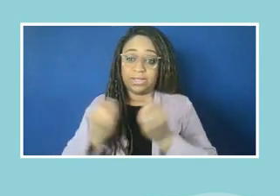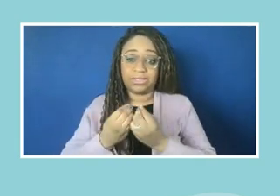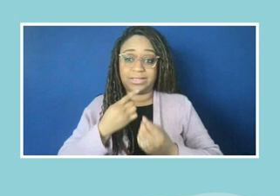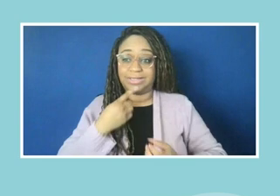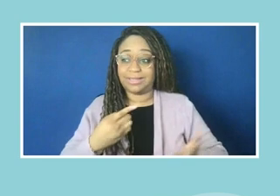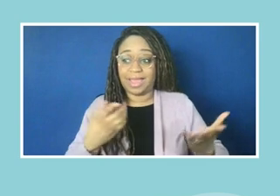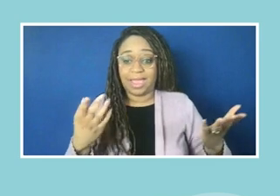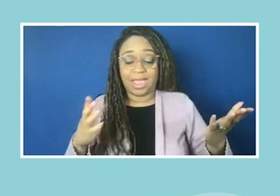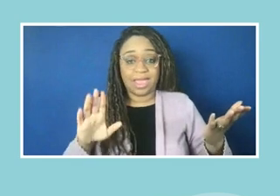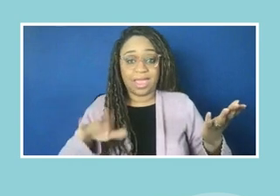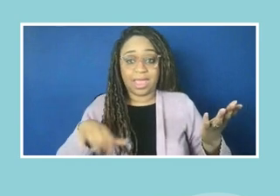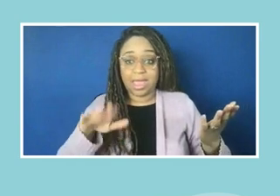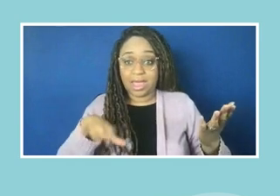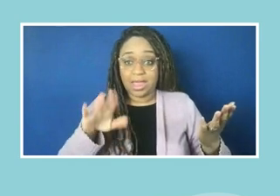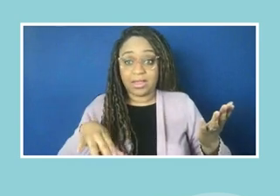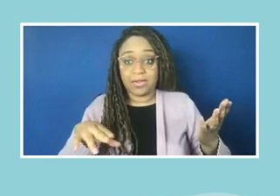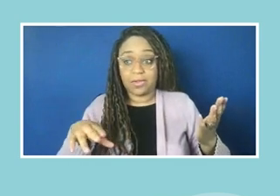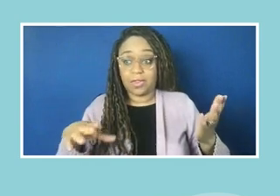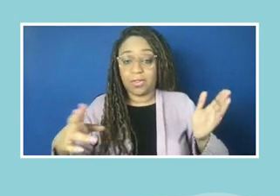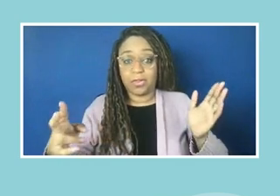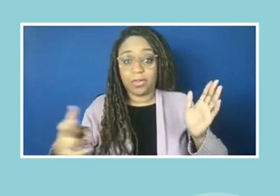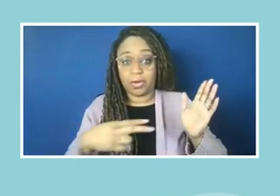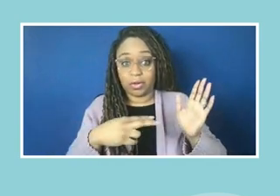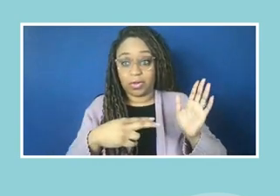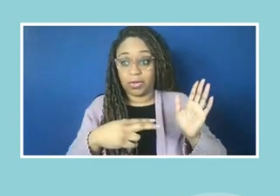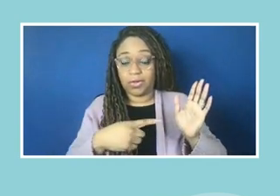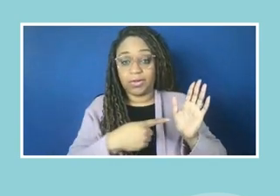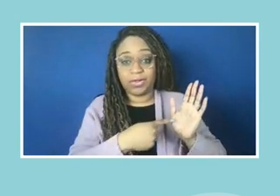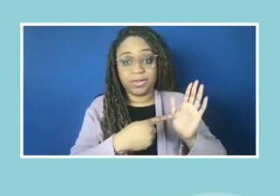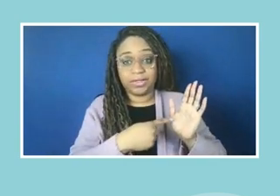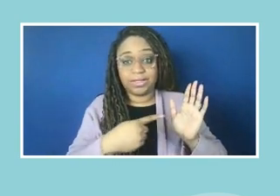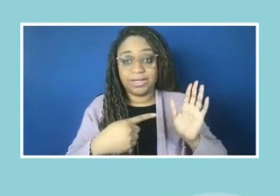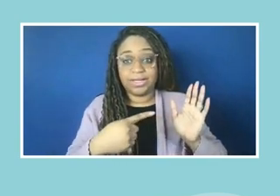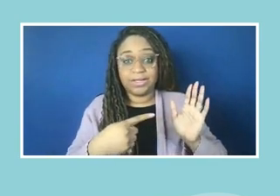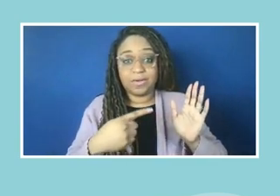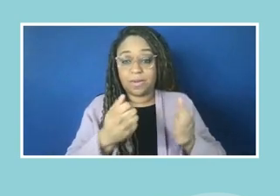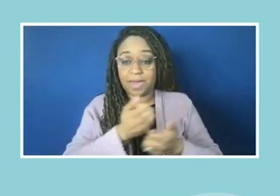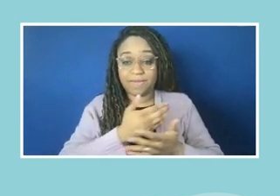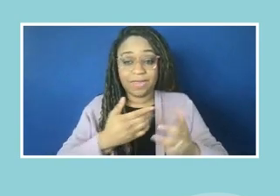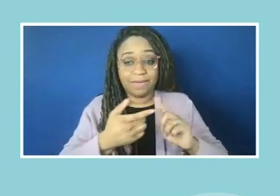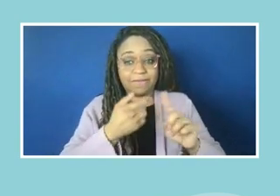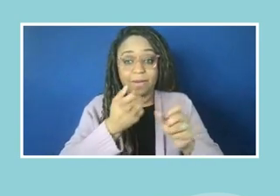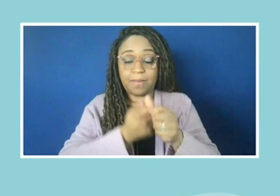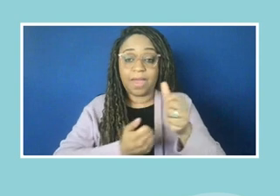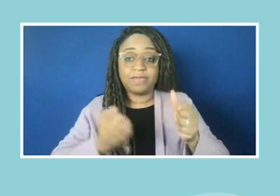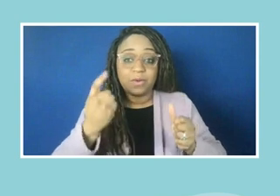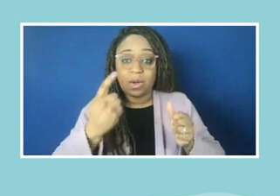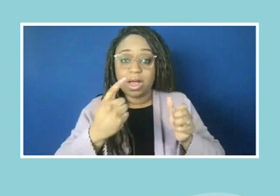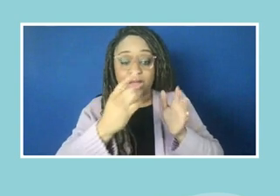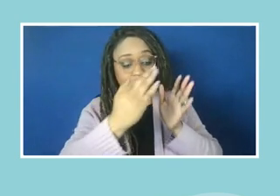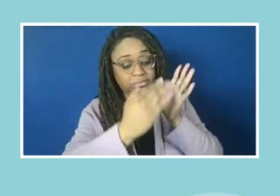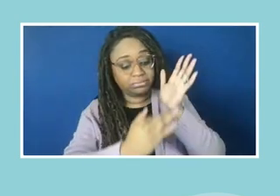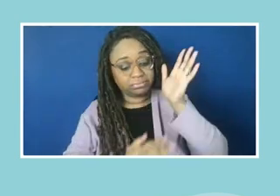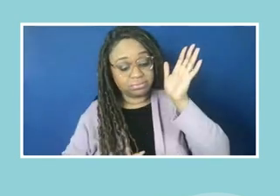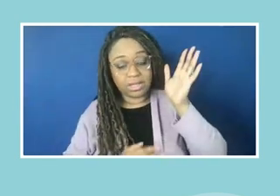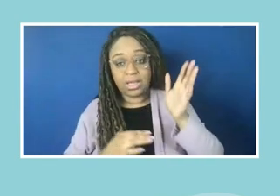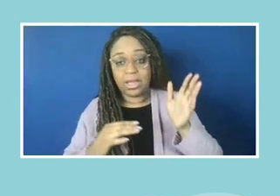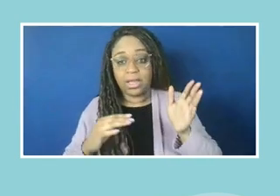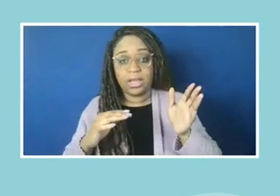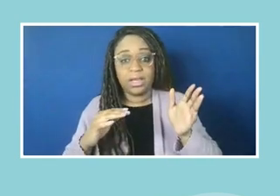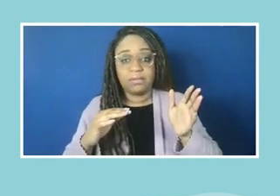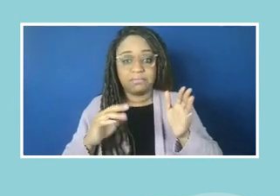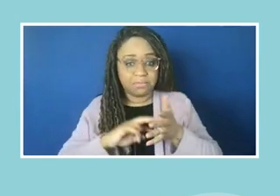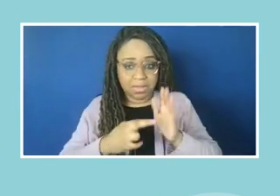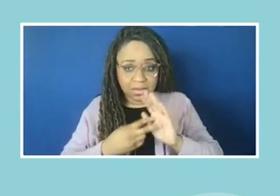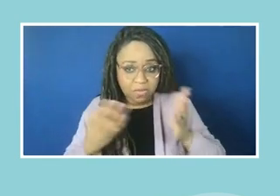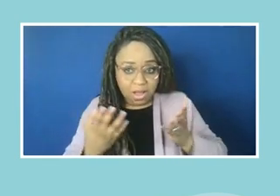here's everything about everyone. And that will range from your low-level neo-Nazi in